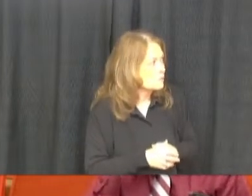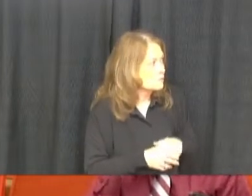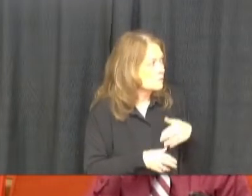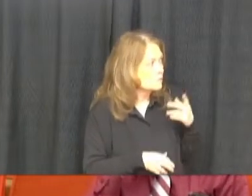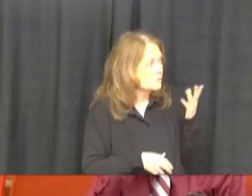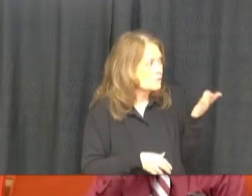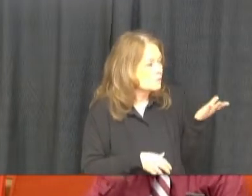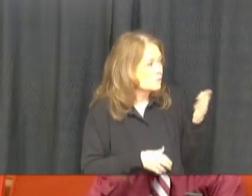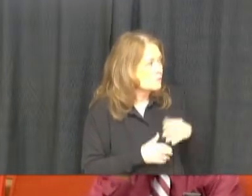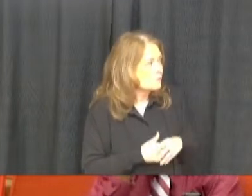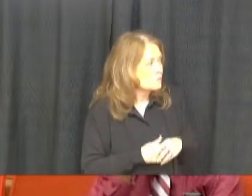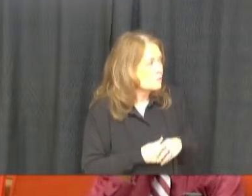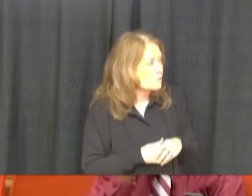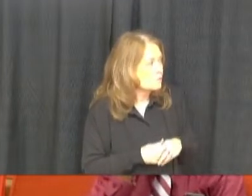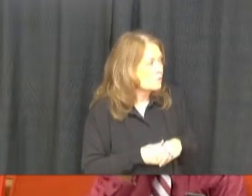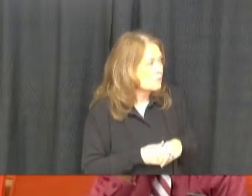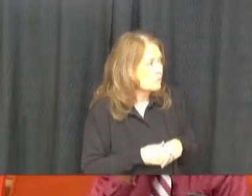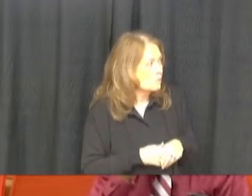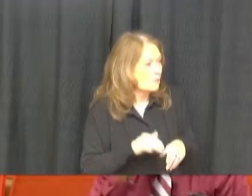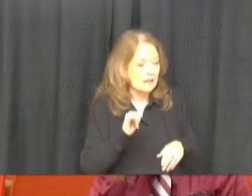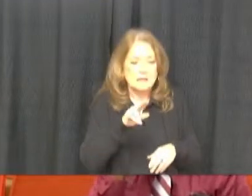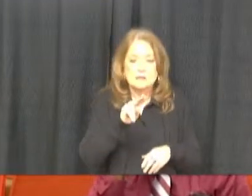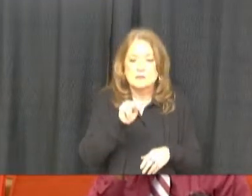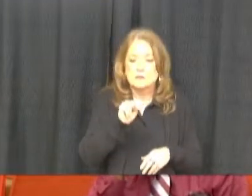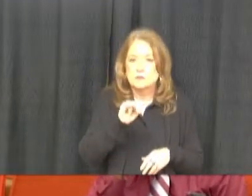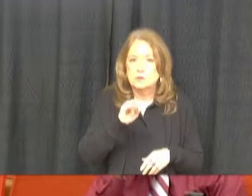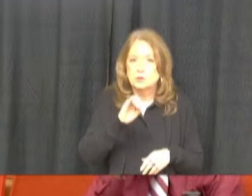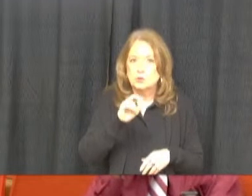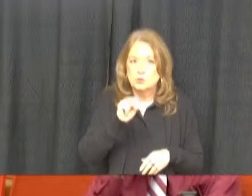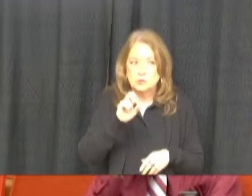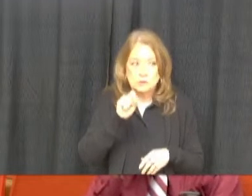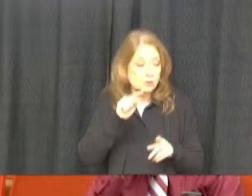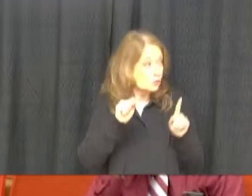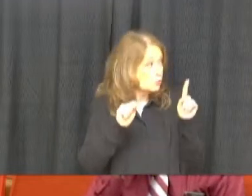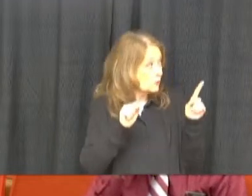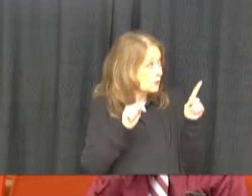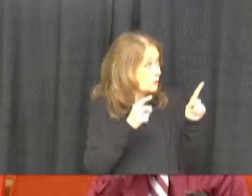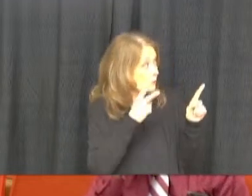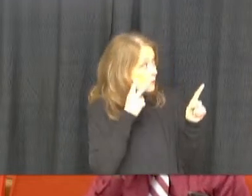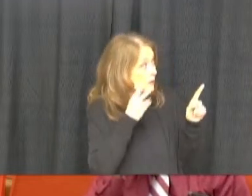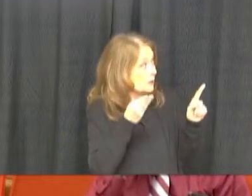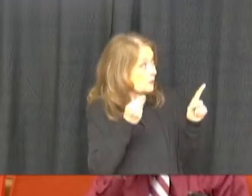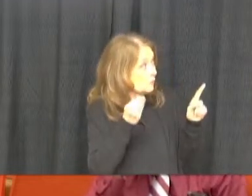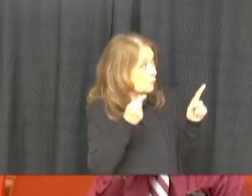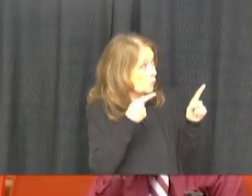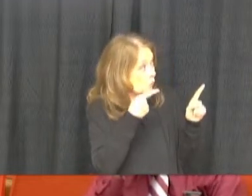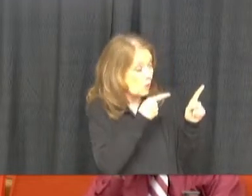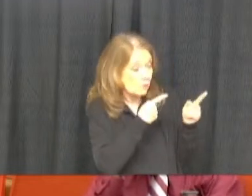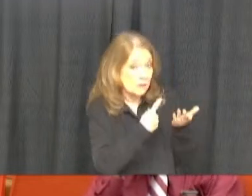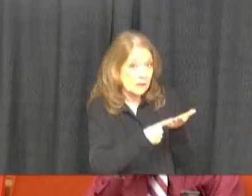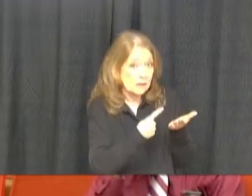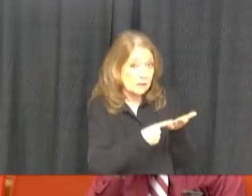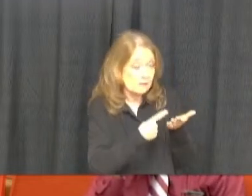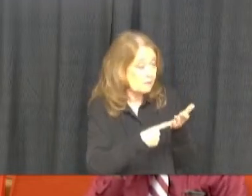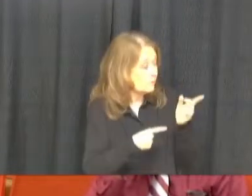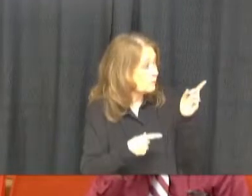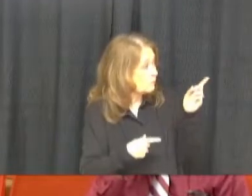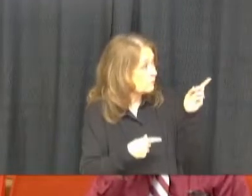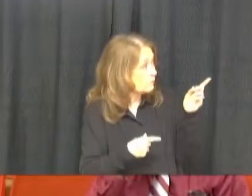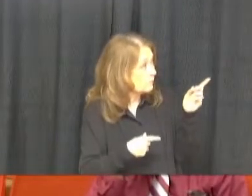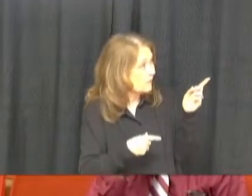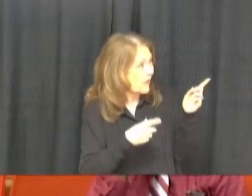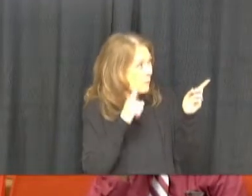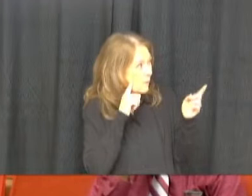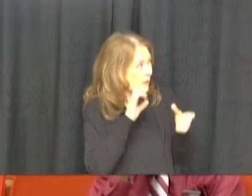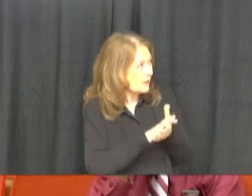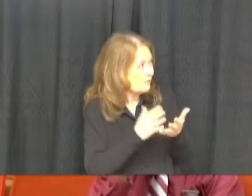Here's the Union Street frontage. There's the property in question right there. I believe